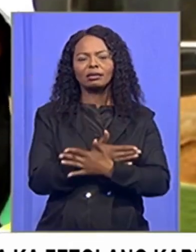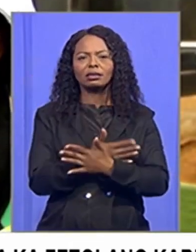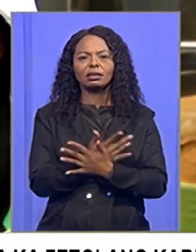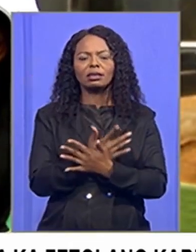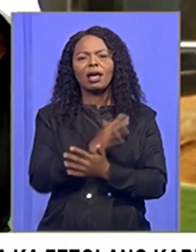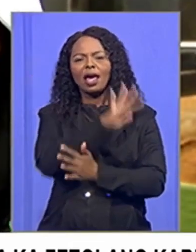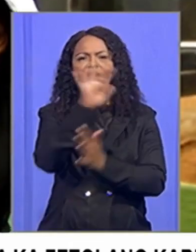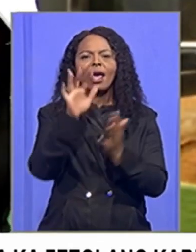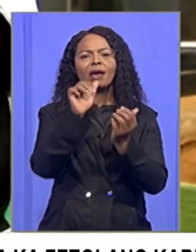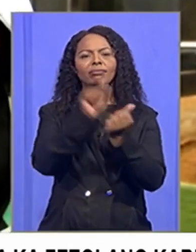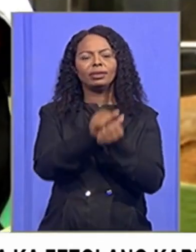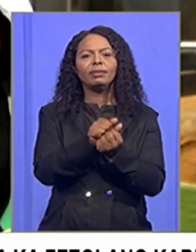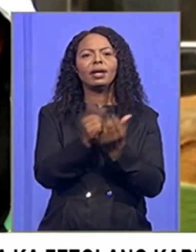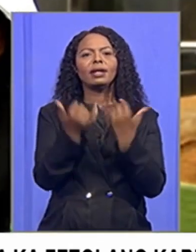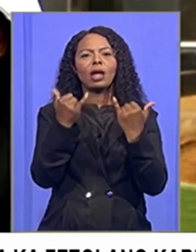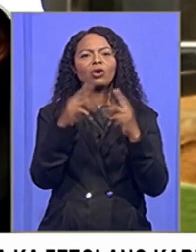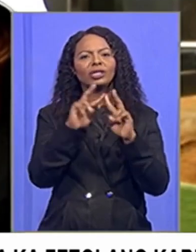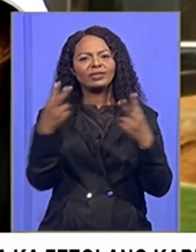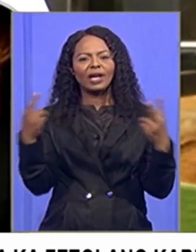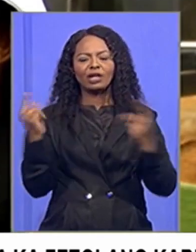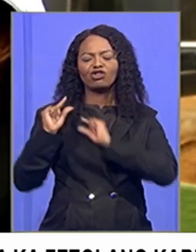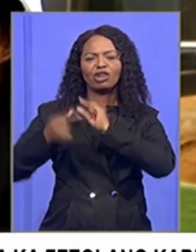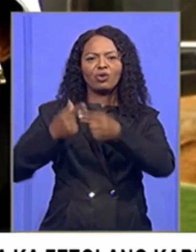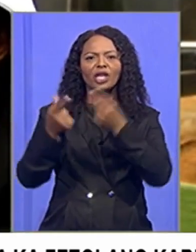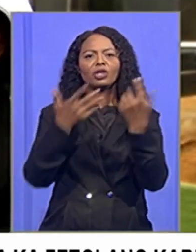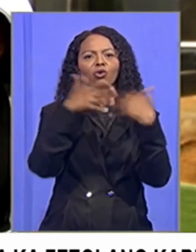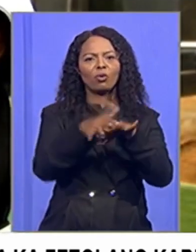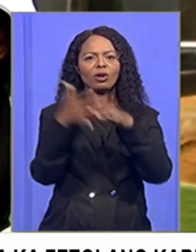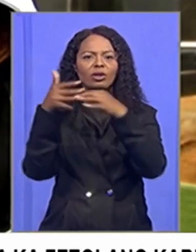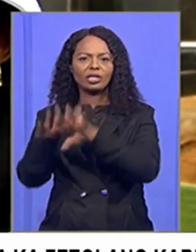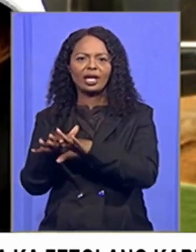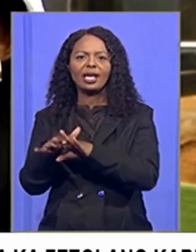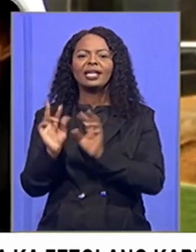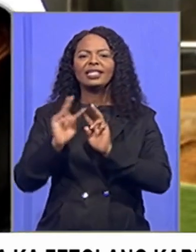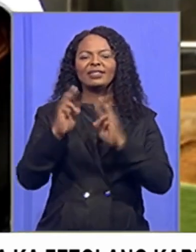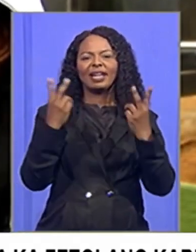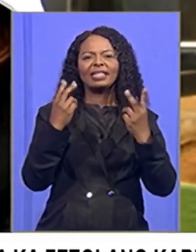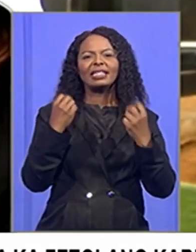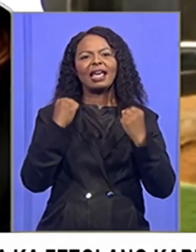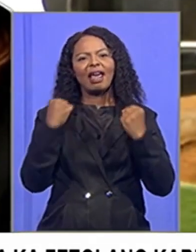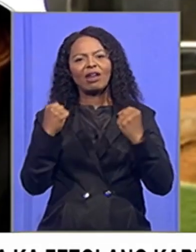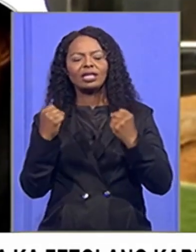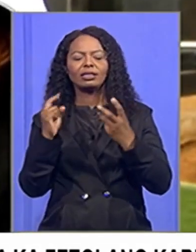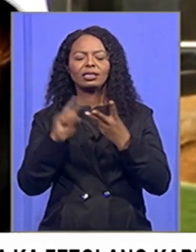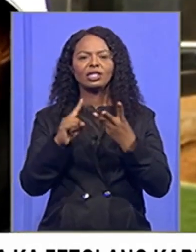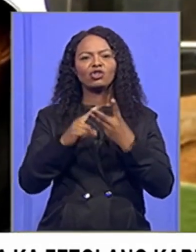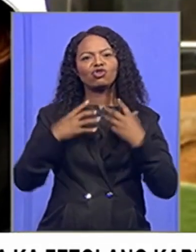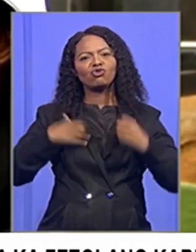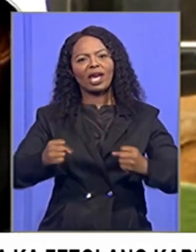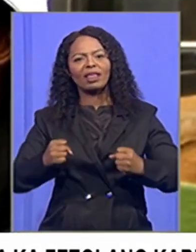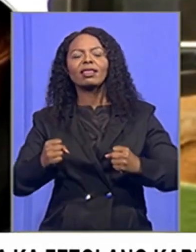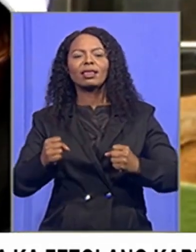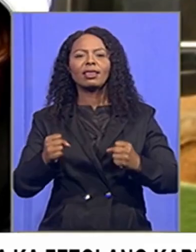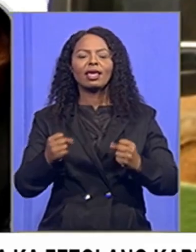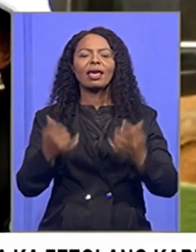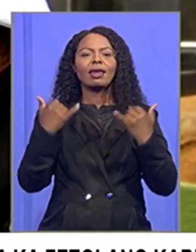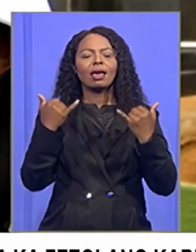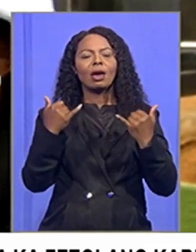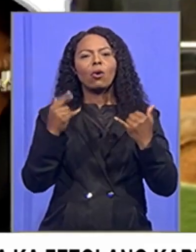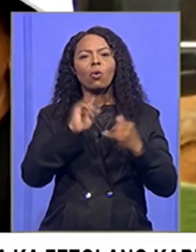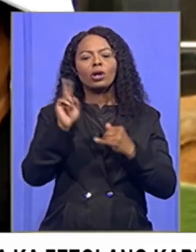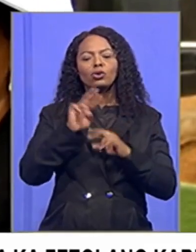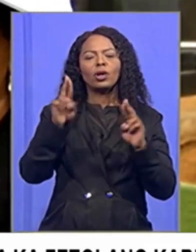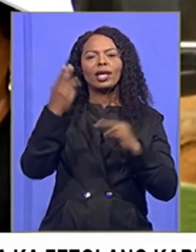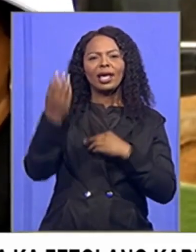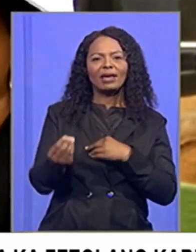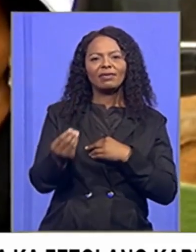a combination of different generations, different energies, different strengths. And I think what we do not have is